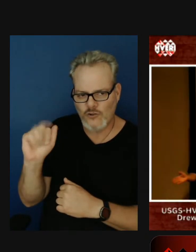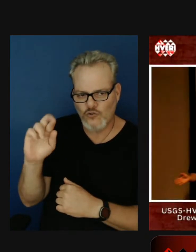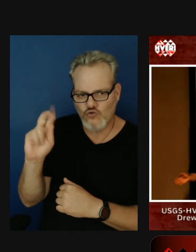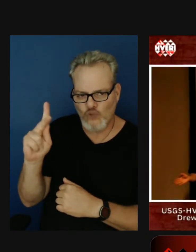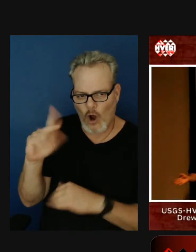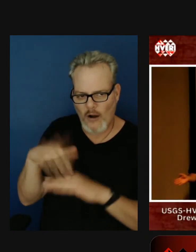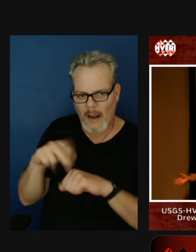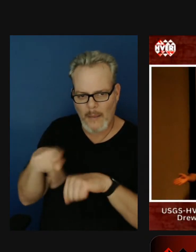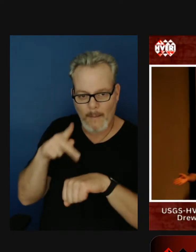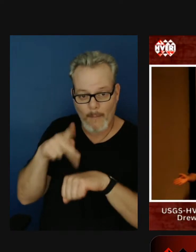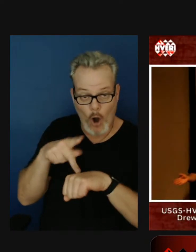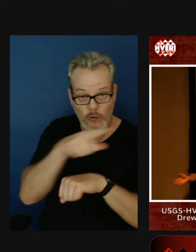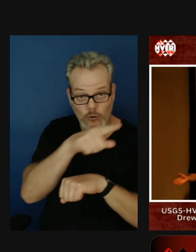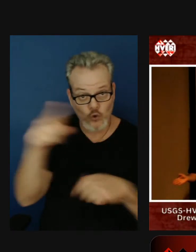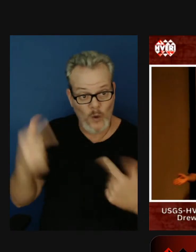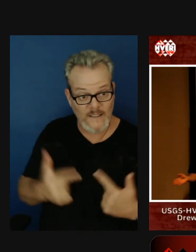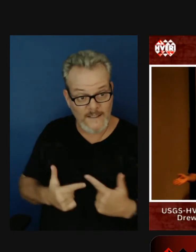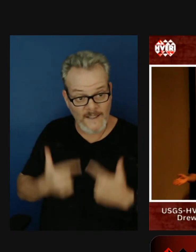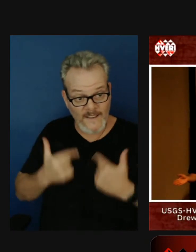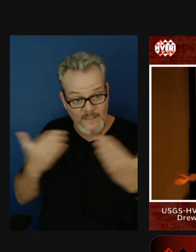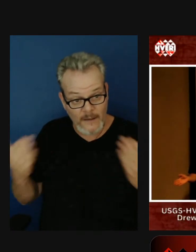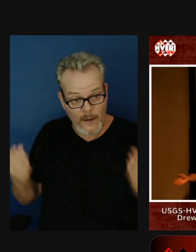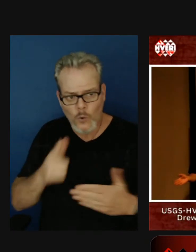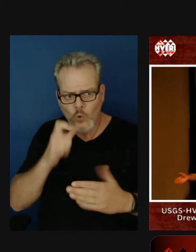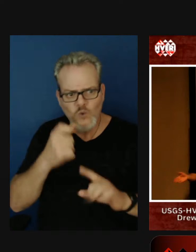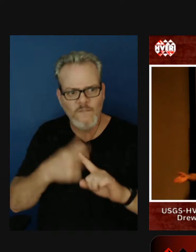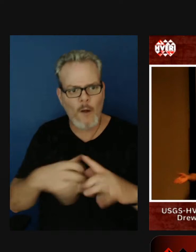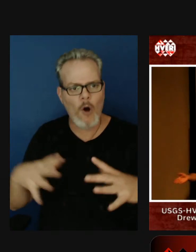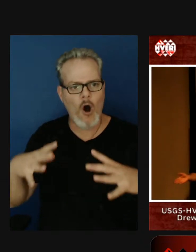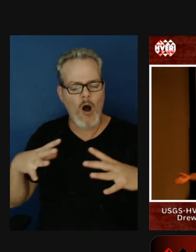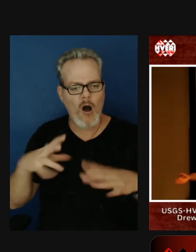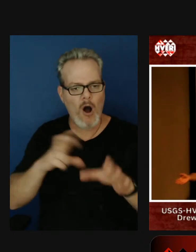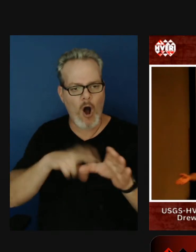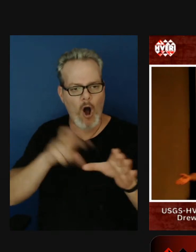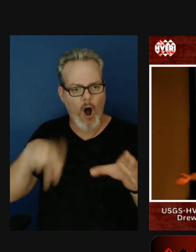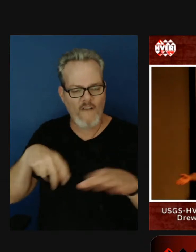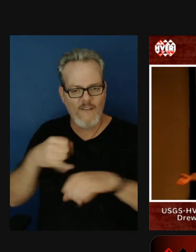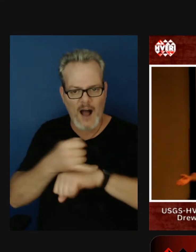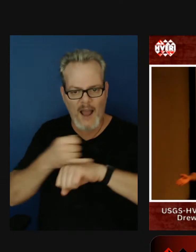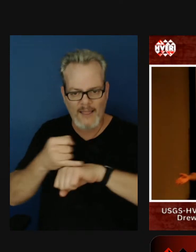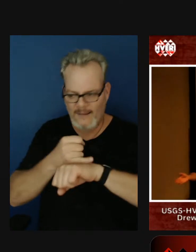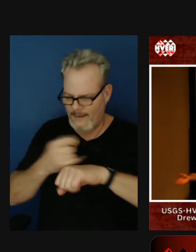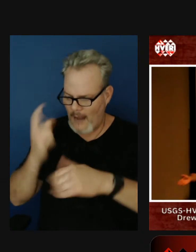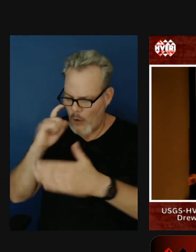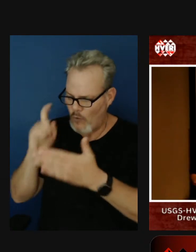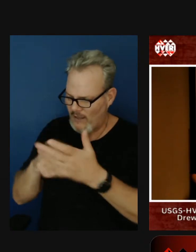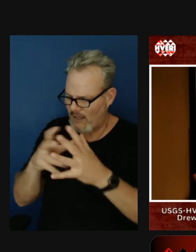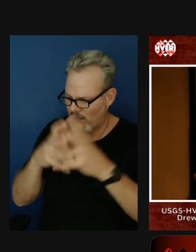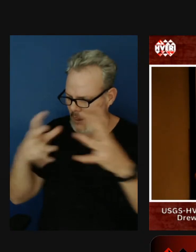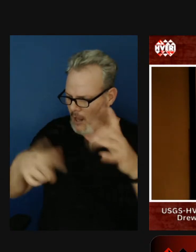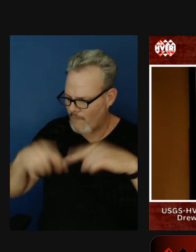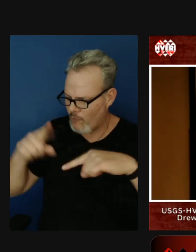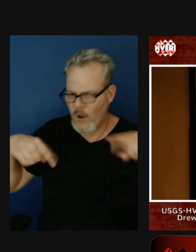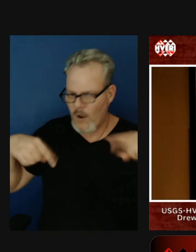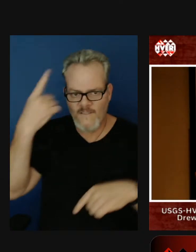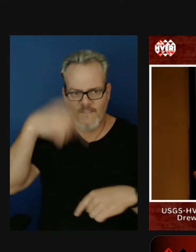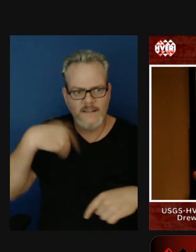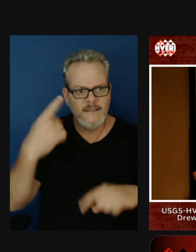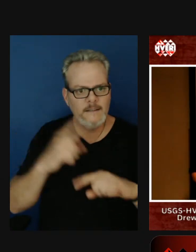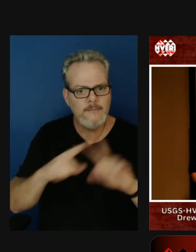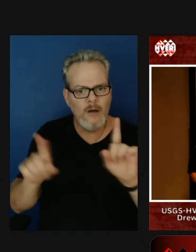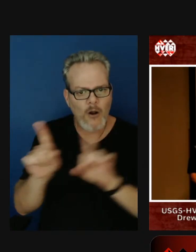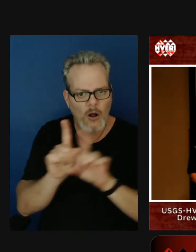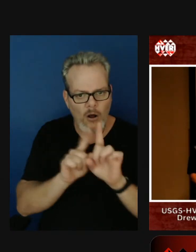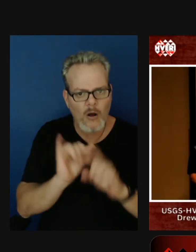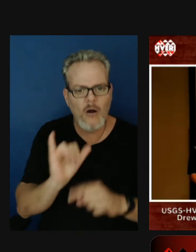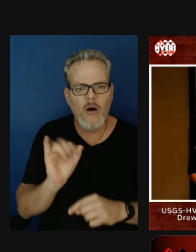up here? Is there anyone from off island attending? I recognize a lot of faces. And all right, so we've got a